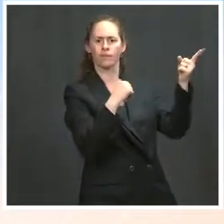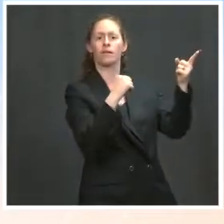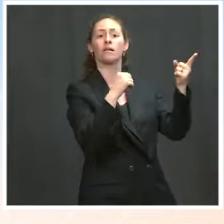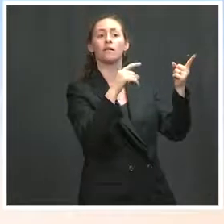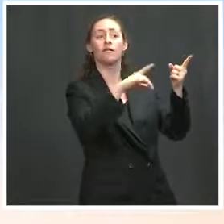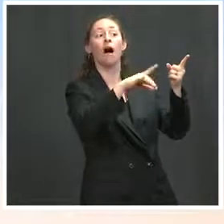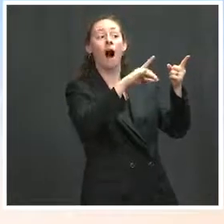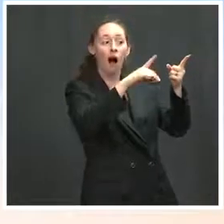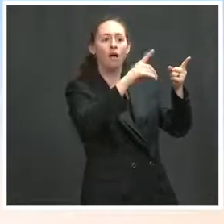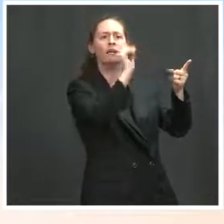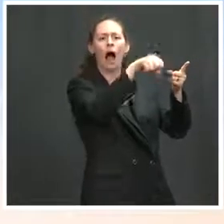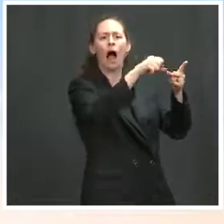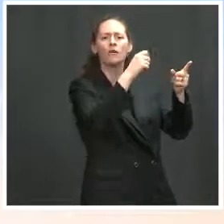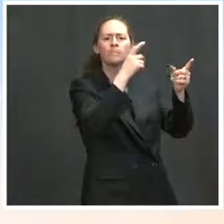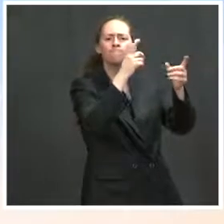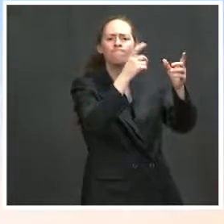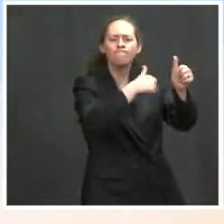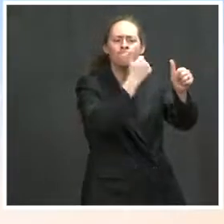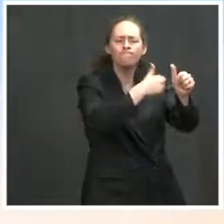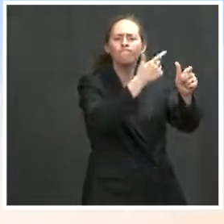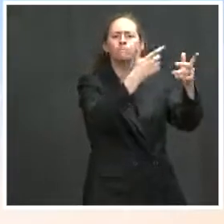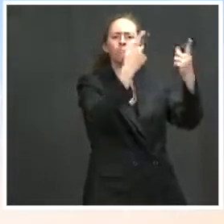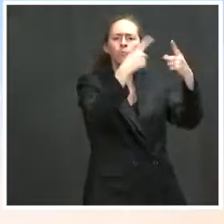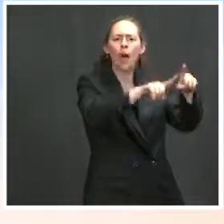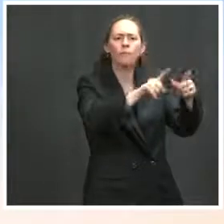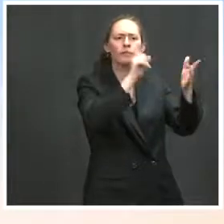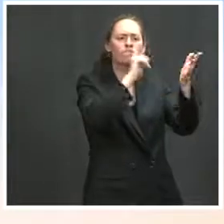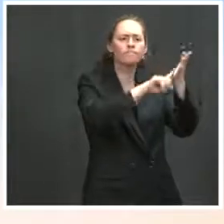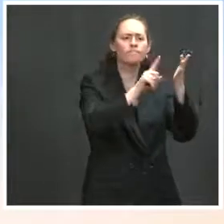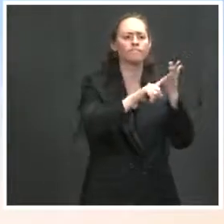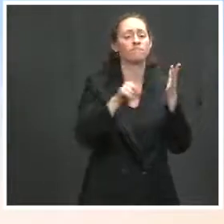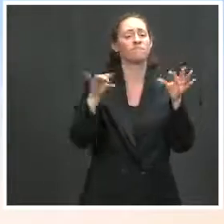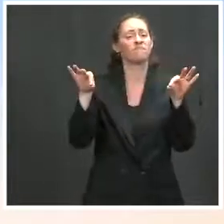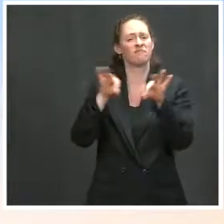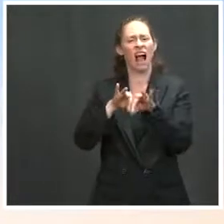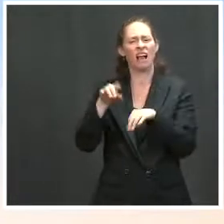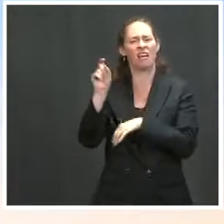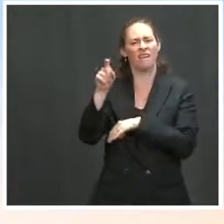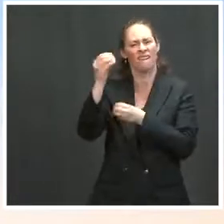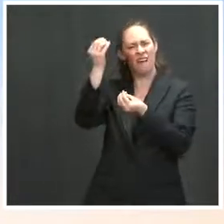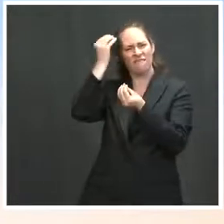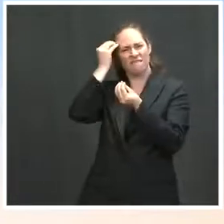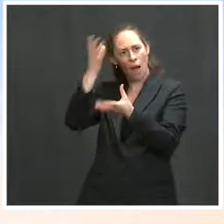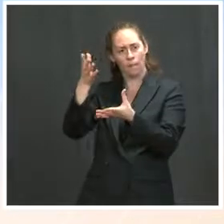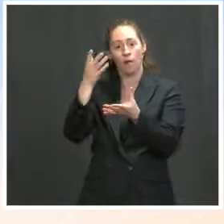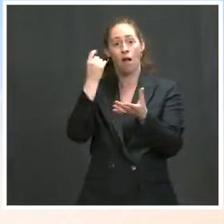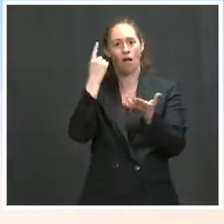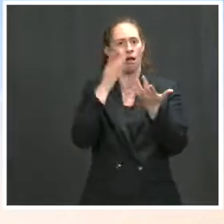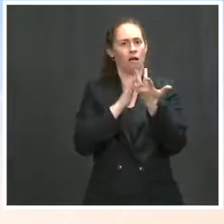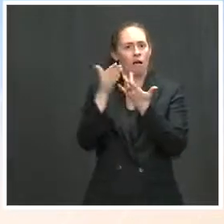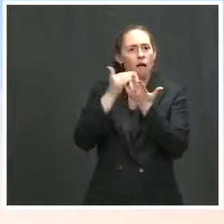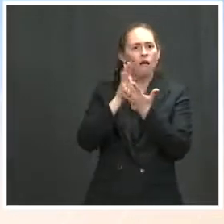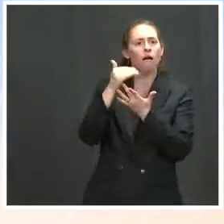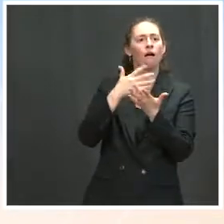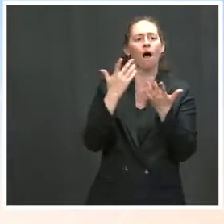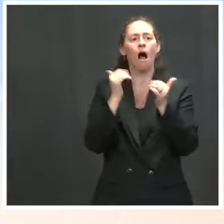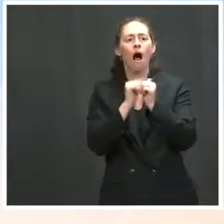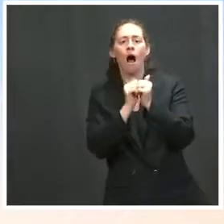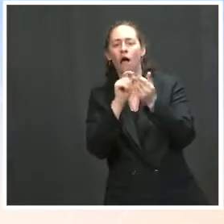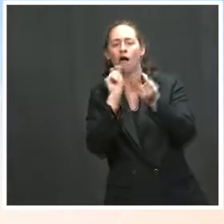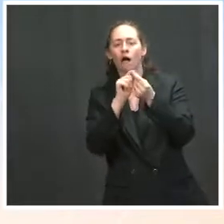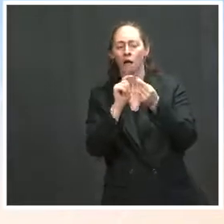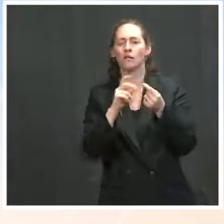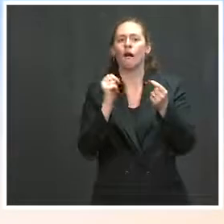We support that they have the information, they get the information, so we know how to move forward. One question on the